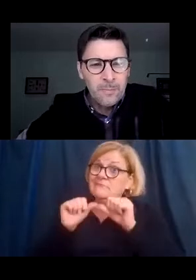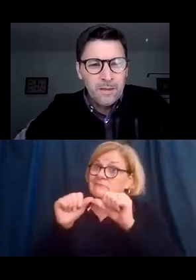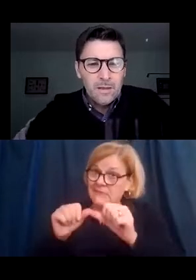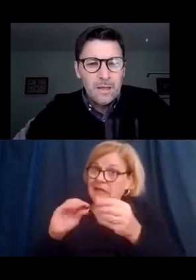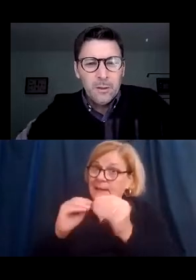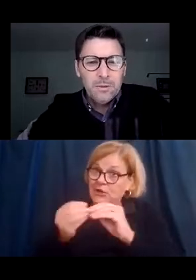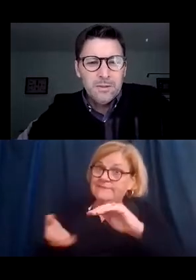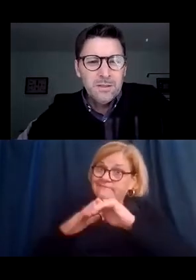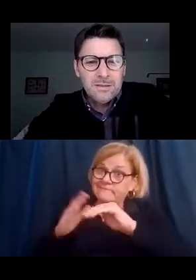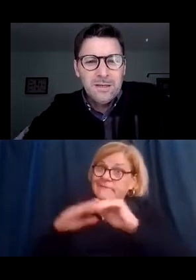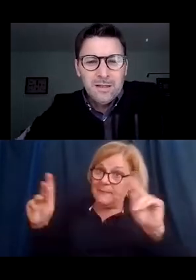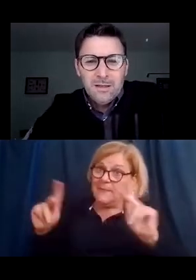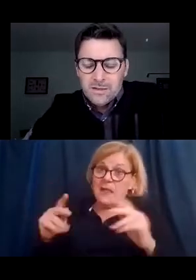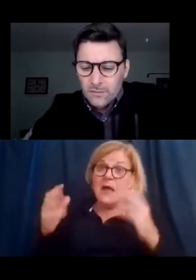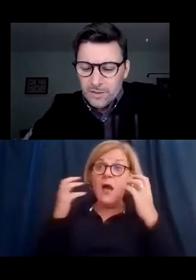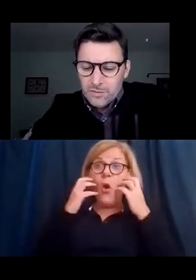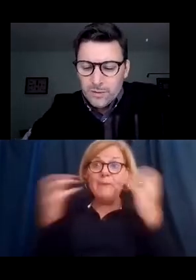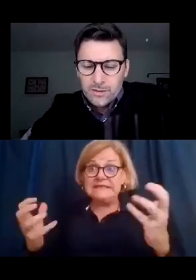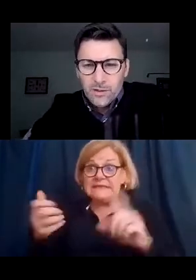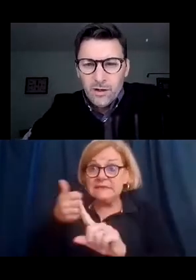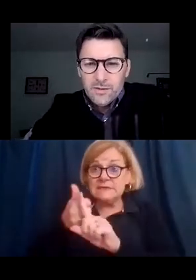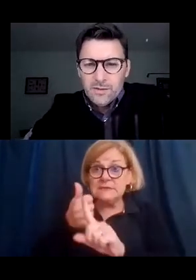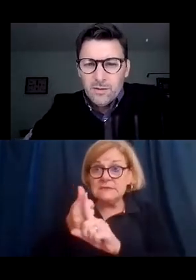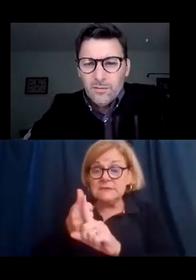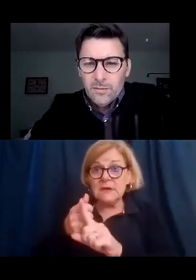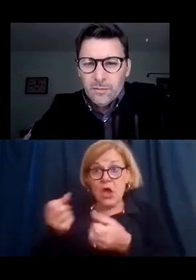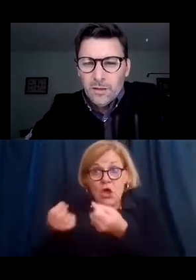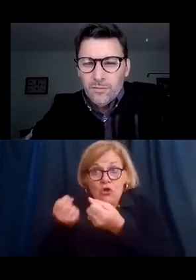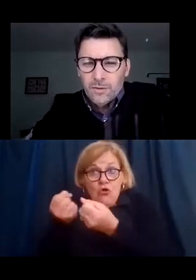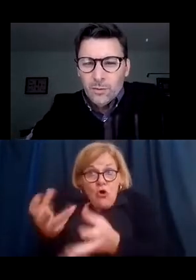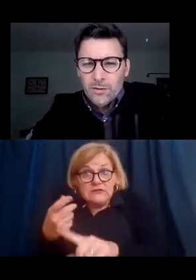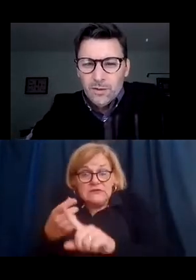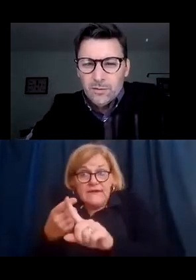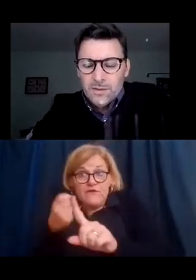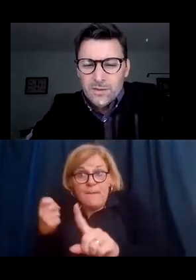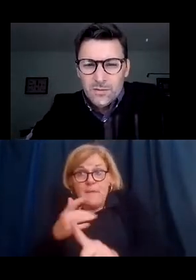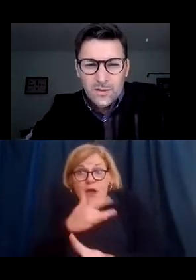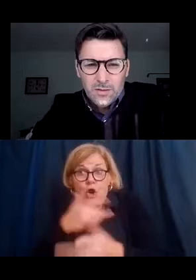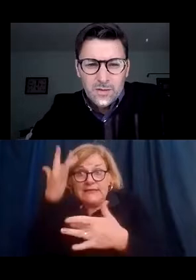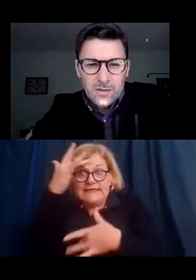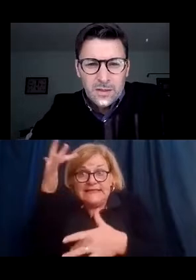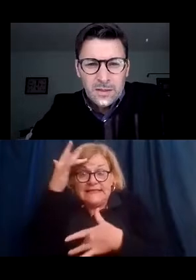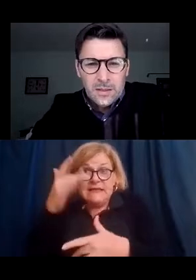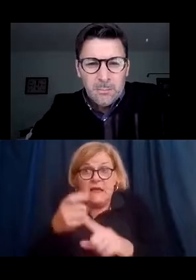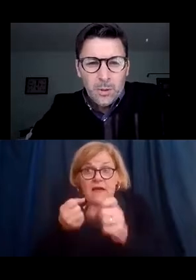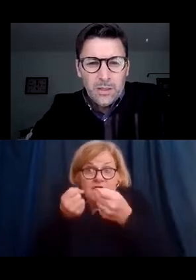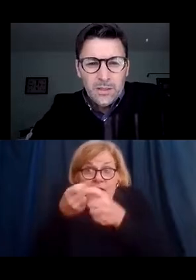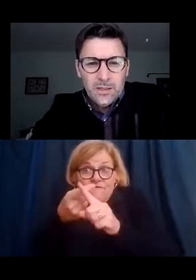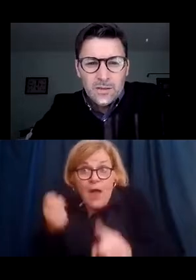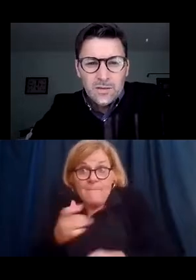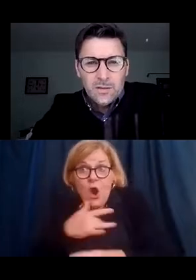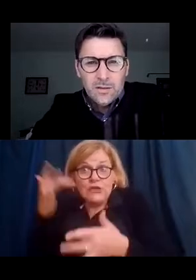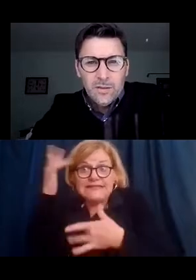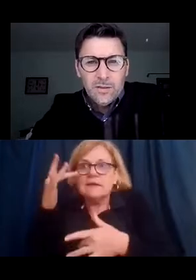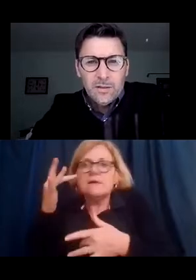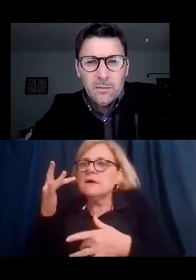rise. And obesity is not in itself a direct cause of coronary artery disease or heart disease, but it